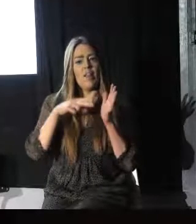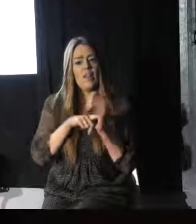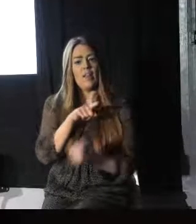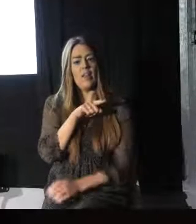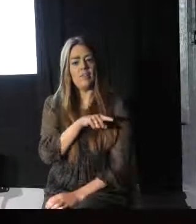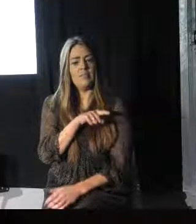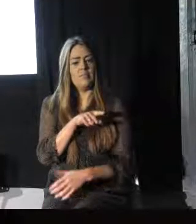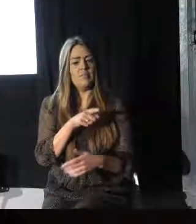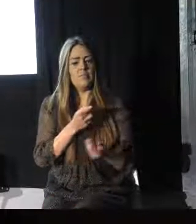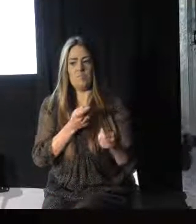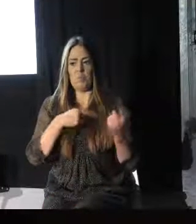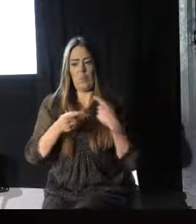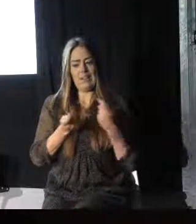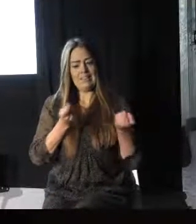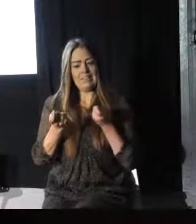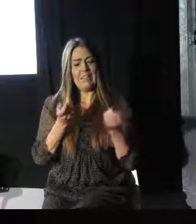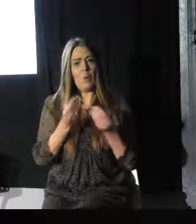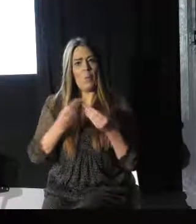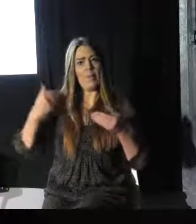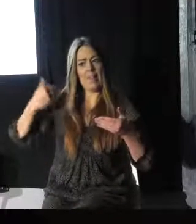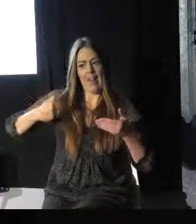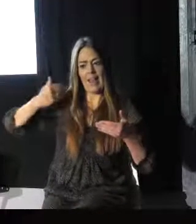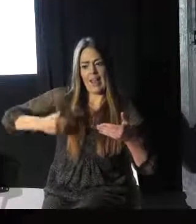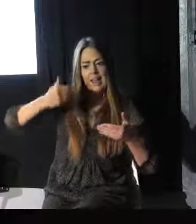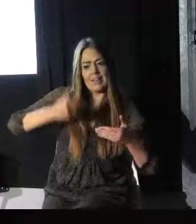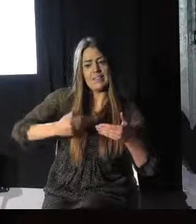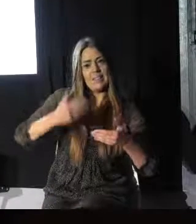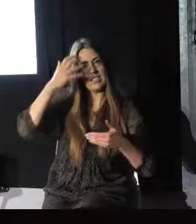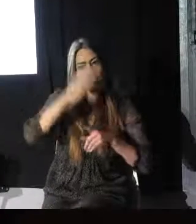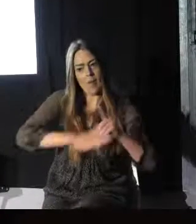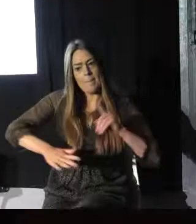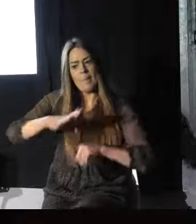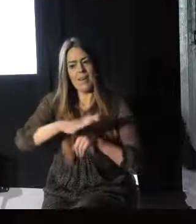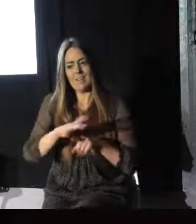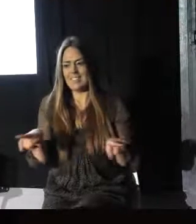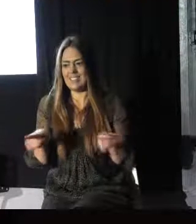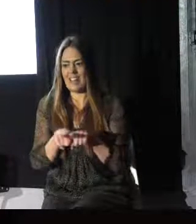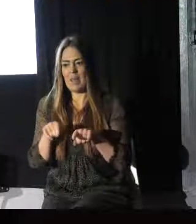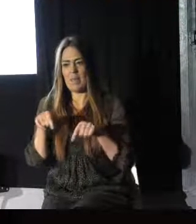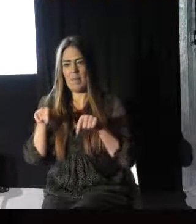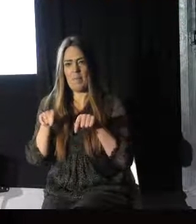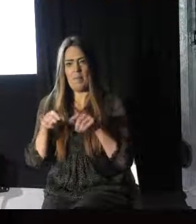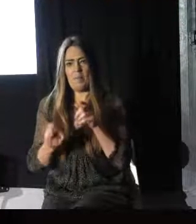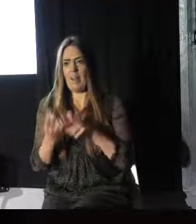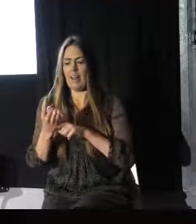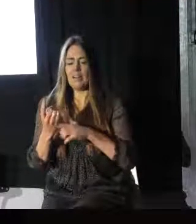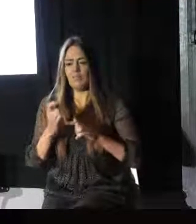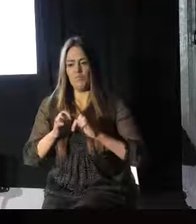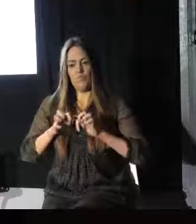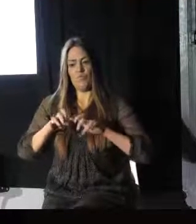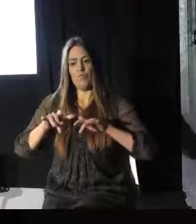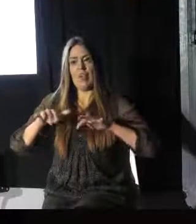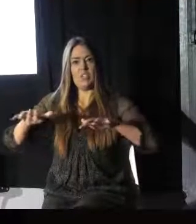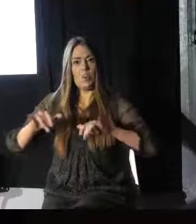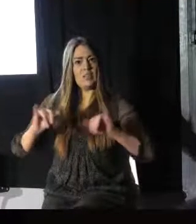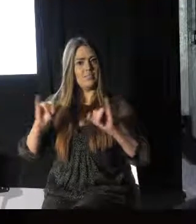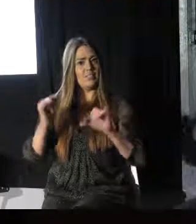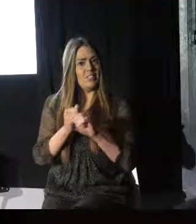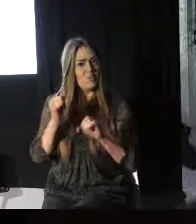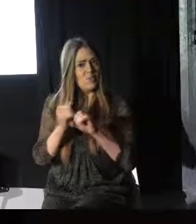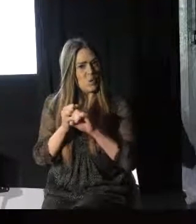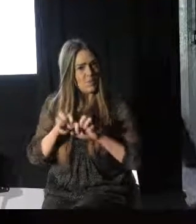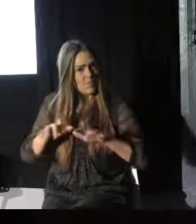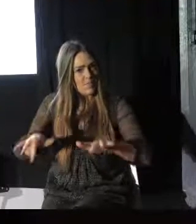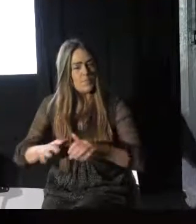We deal with the legacies of empire as if this was radioactive waste. And we see